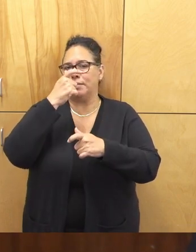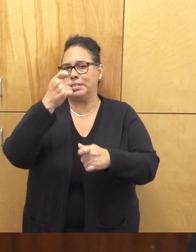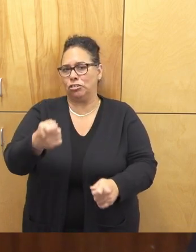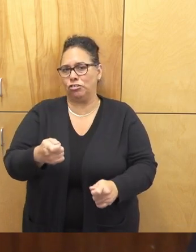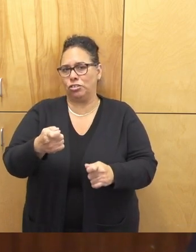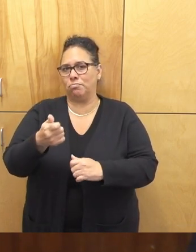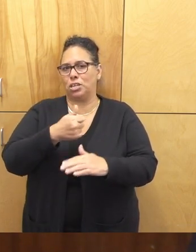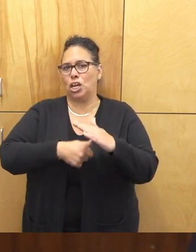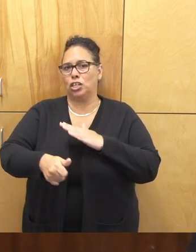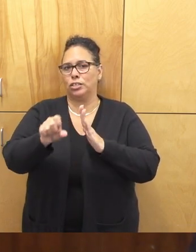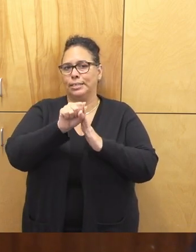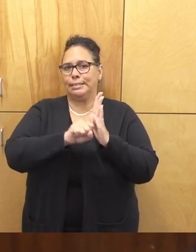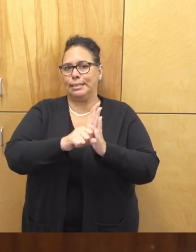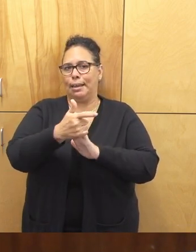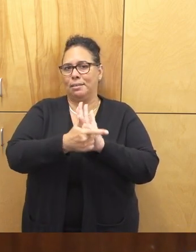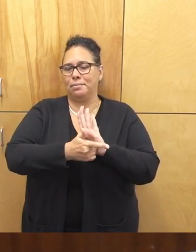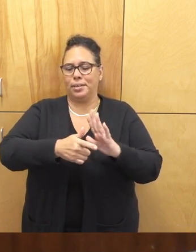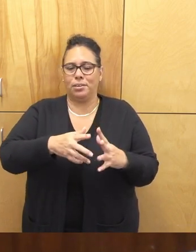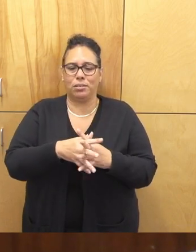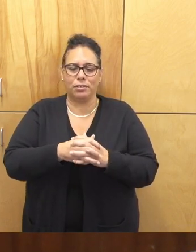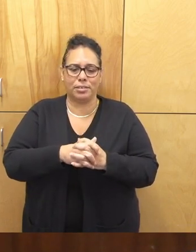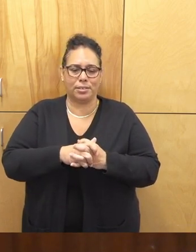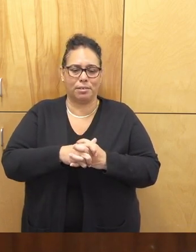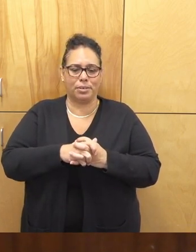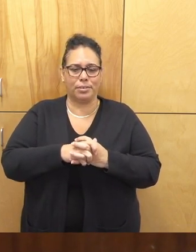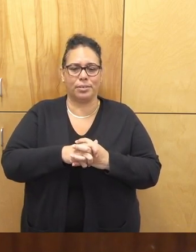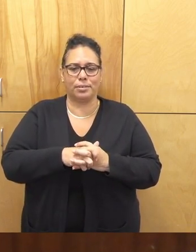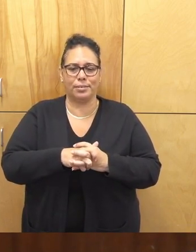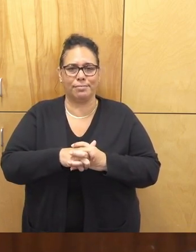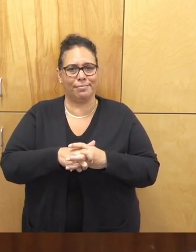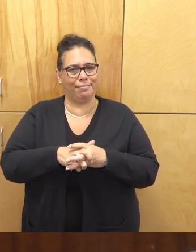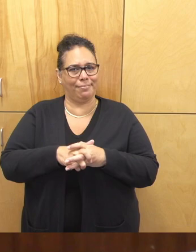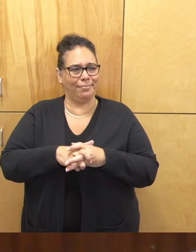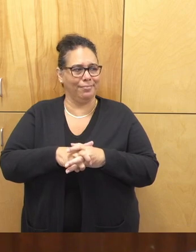under state law. I still move approval.